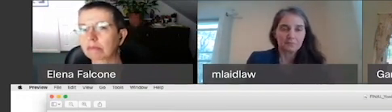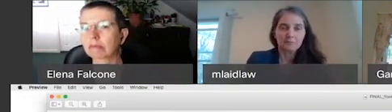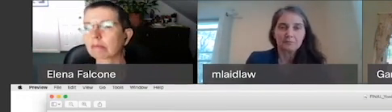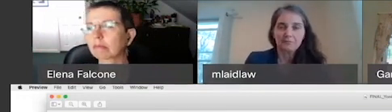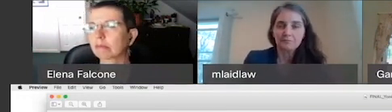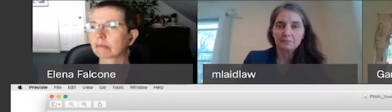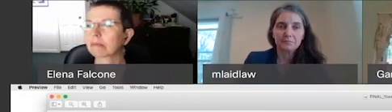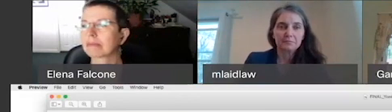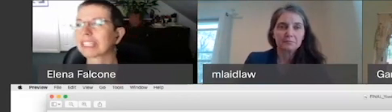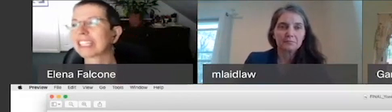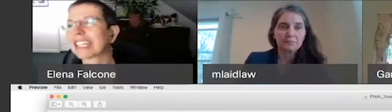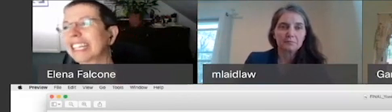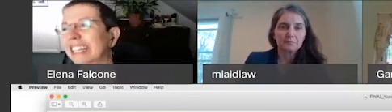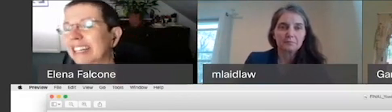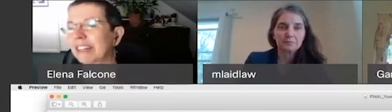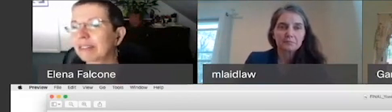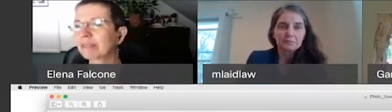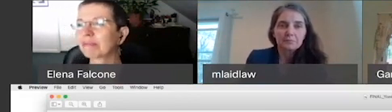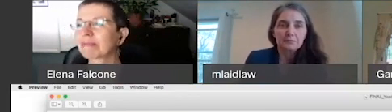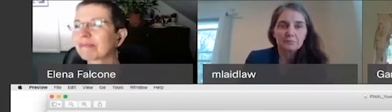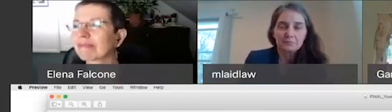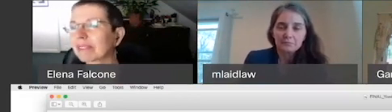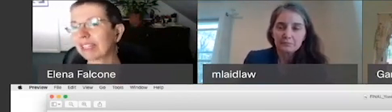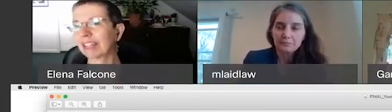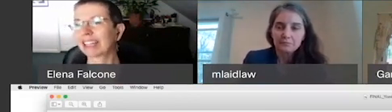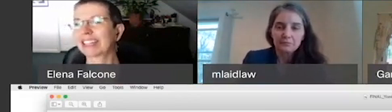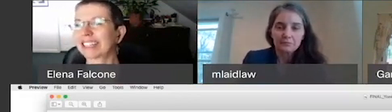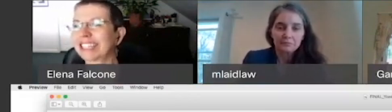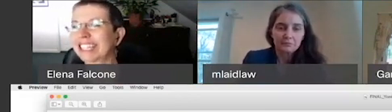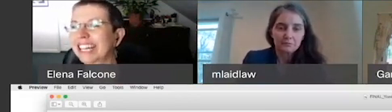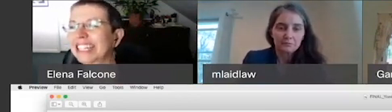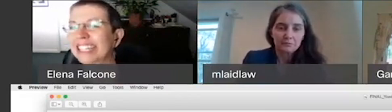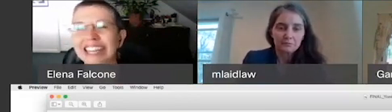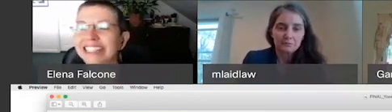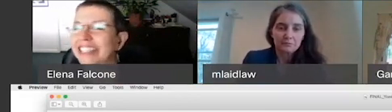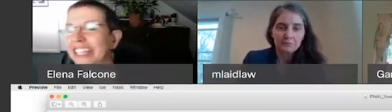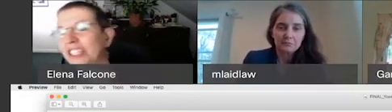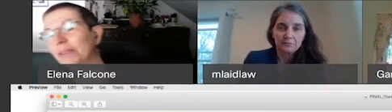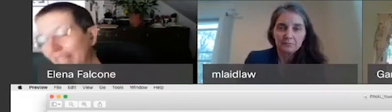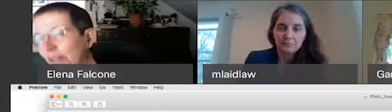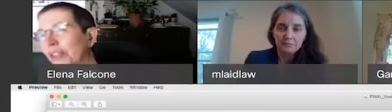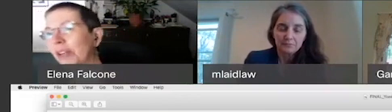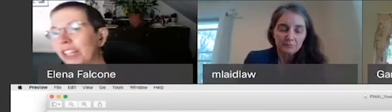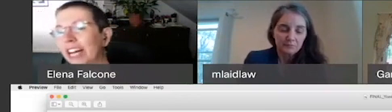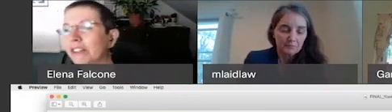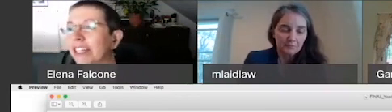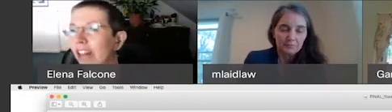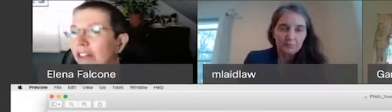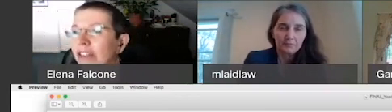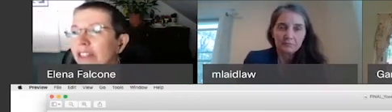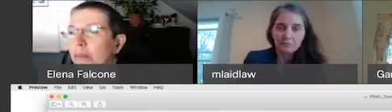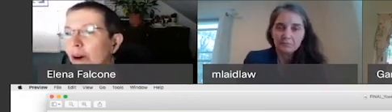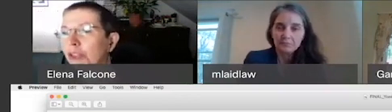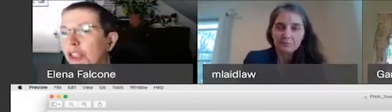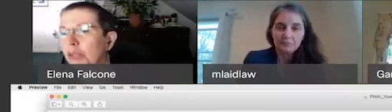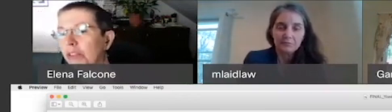looking forward to seeing everybody. I want to, again, thank Elena for this opportunity. Kelly, thank you. Thank you so much. I have to acknowledge that